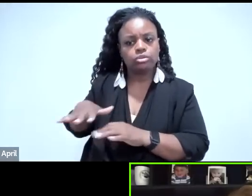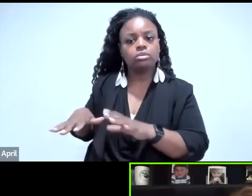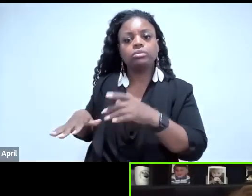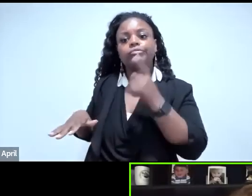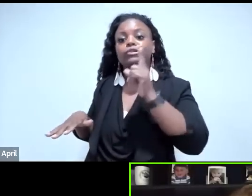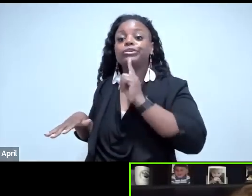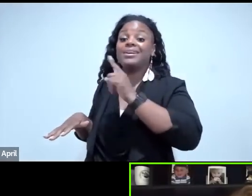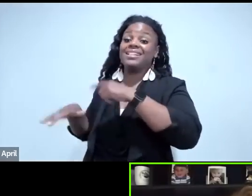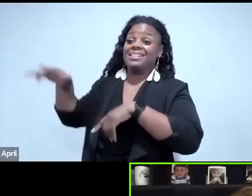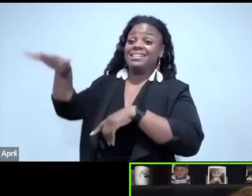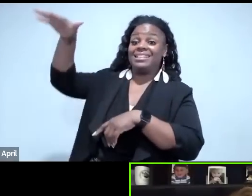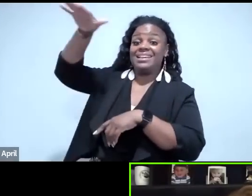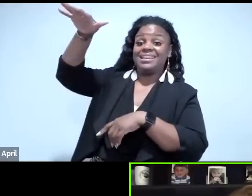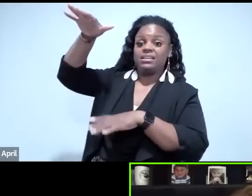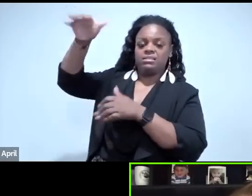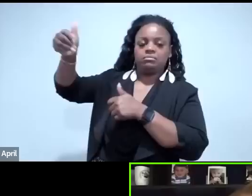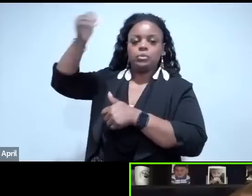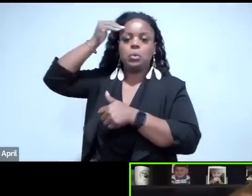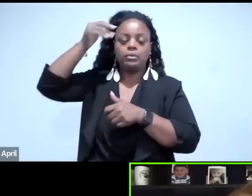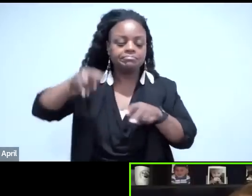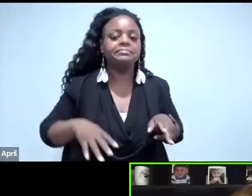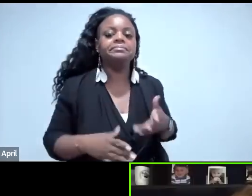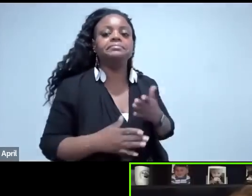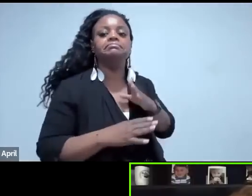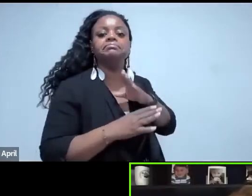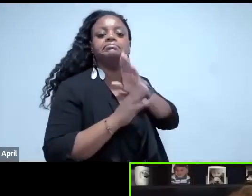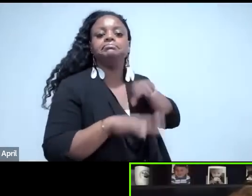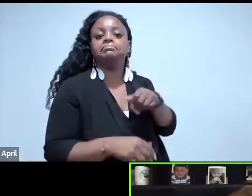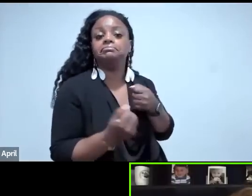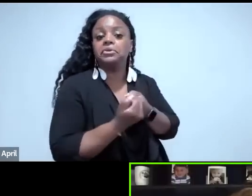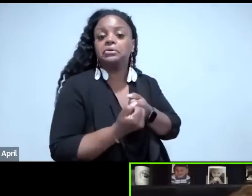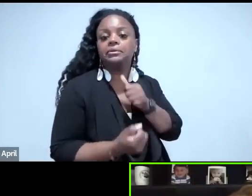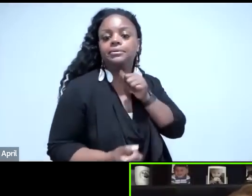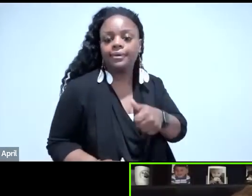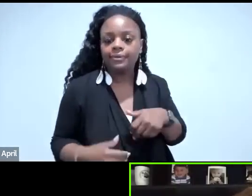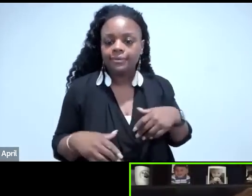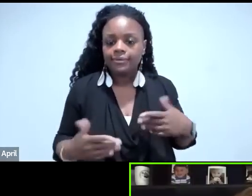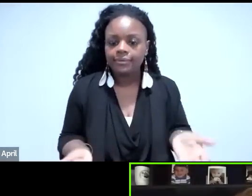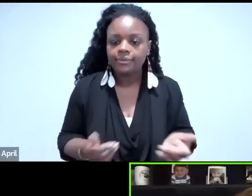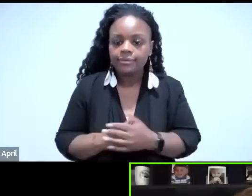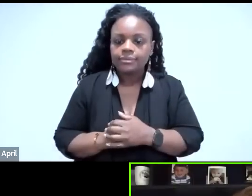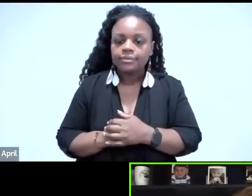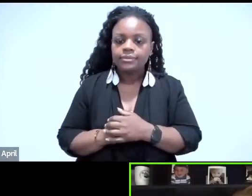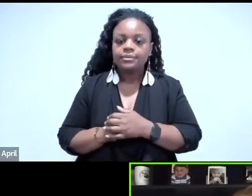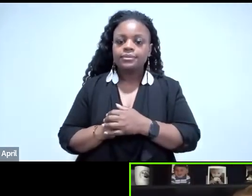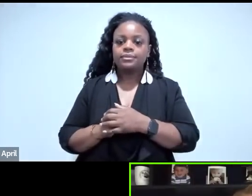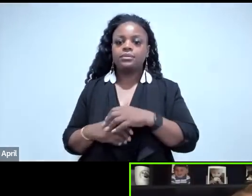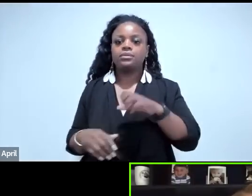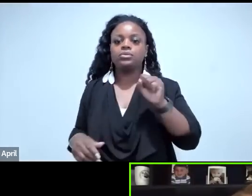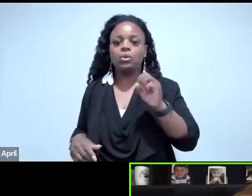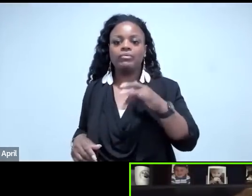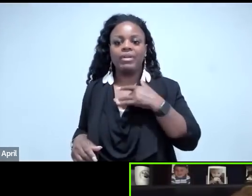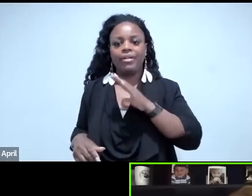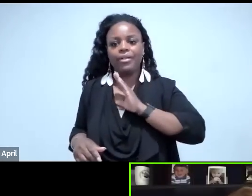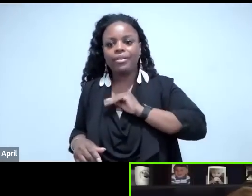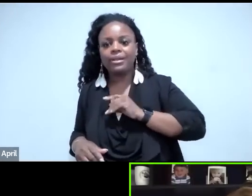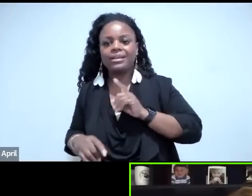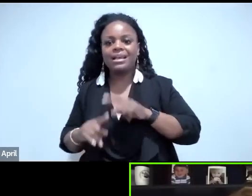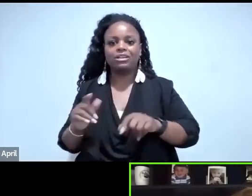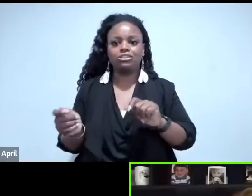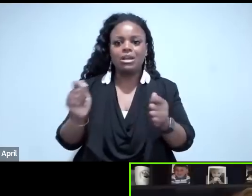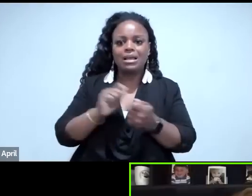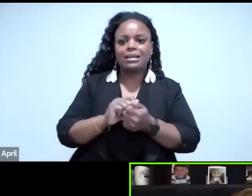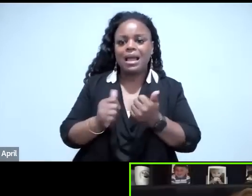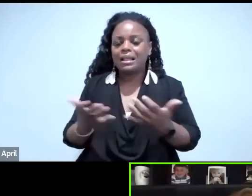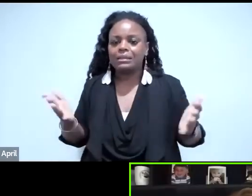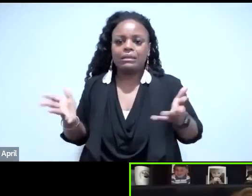be cast aside and ultimately put to a place of demoralized because they feel like they can't change anything, because they feel like everything is against them.